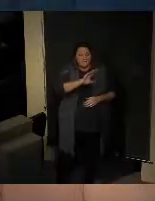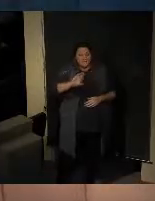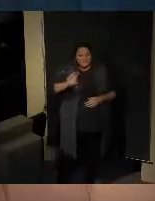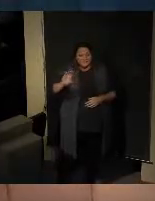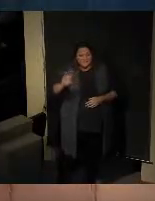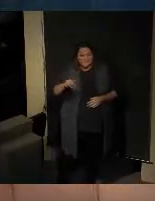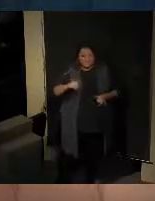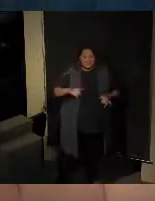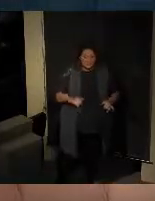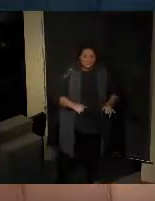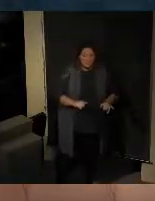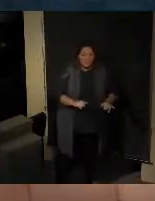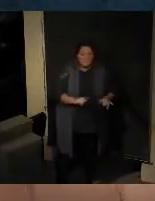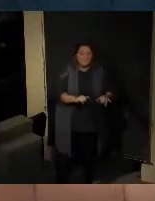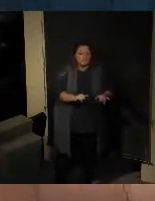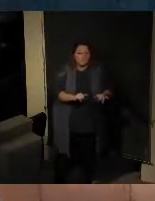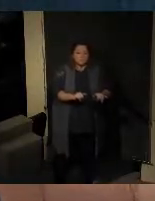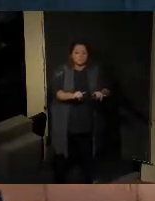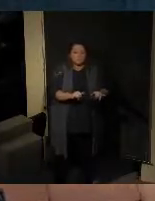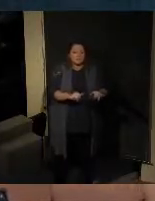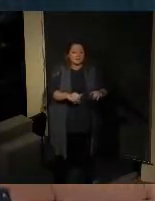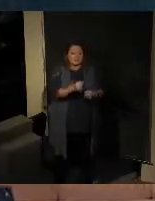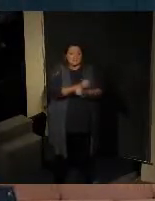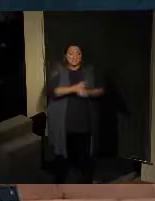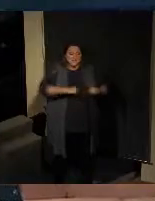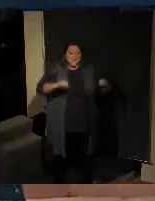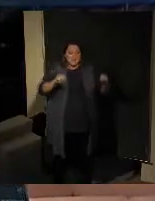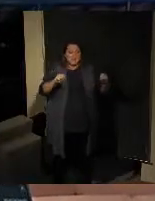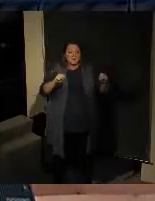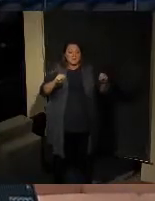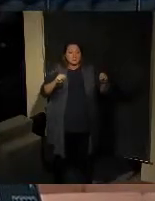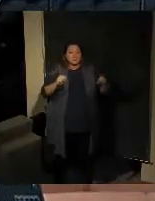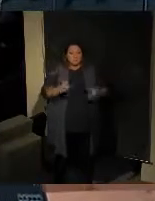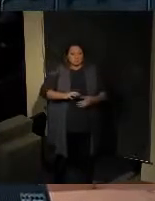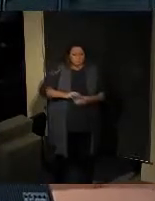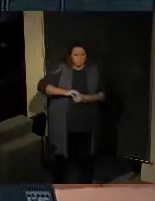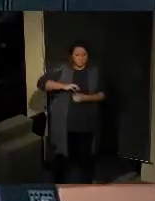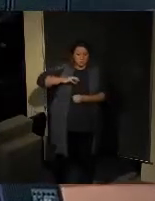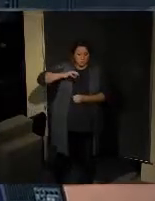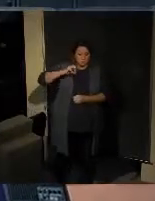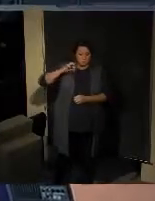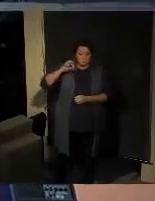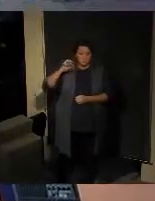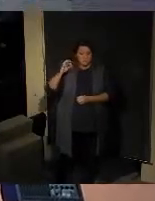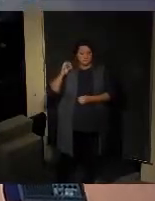the only thing that'll save this fallen race.